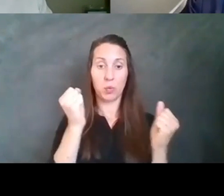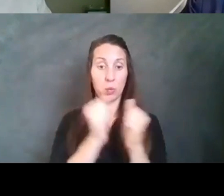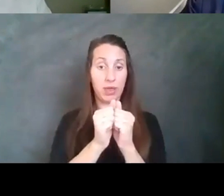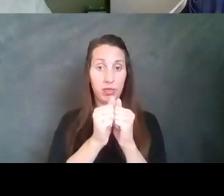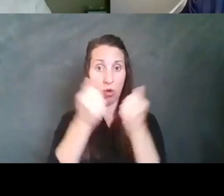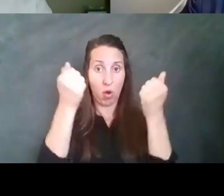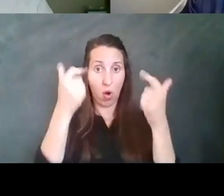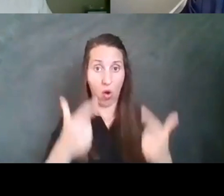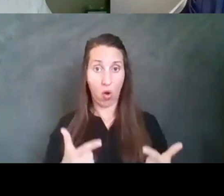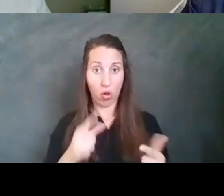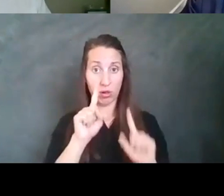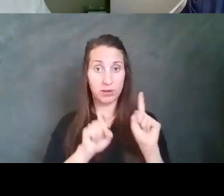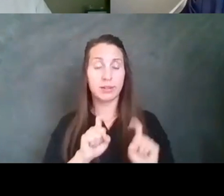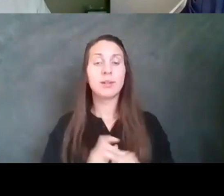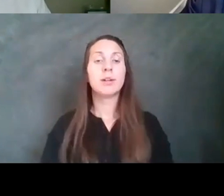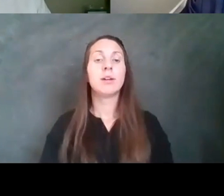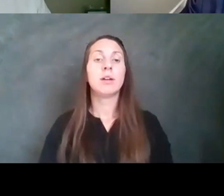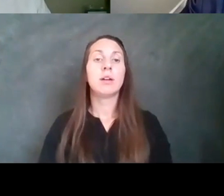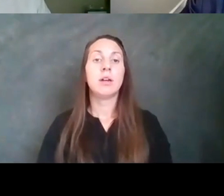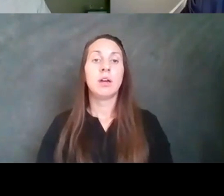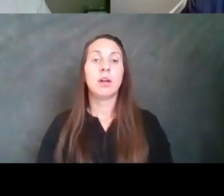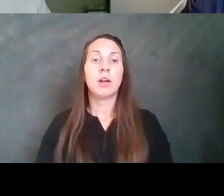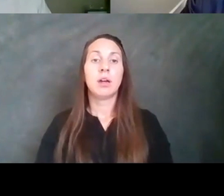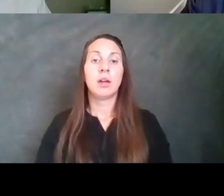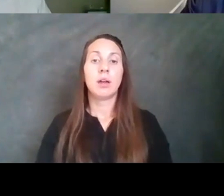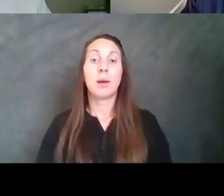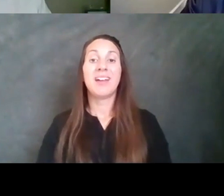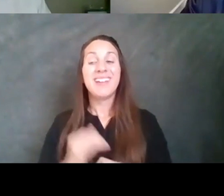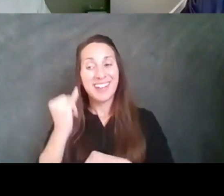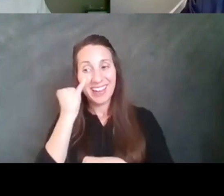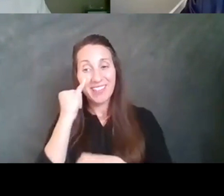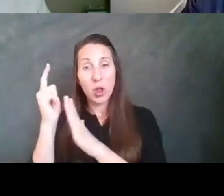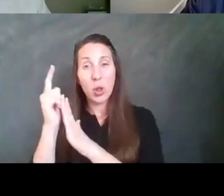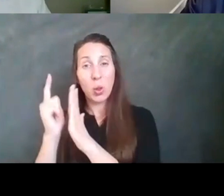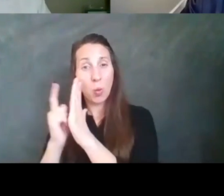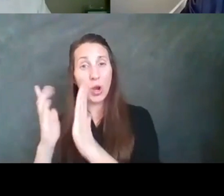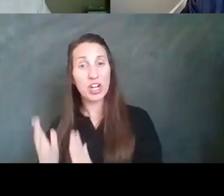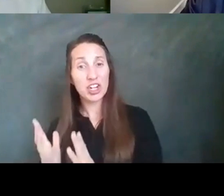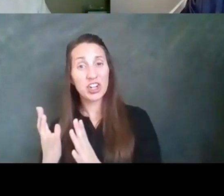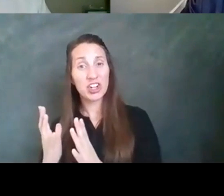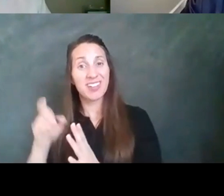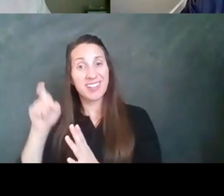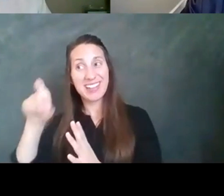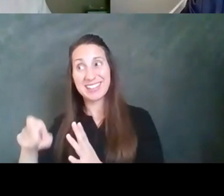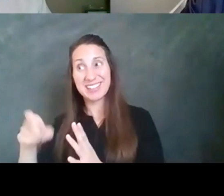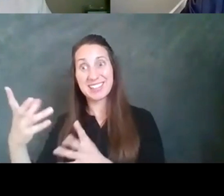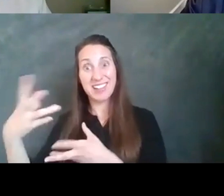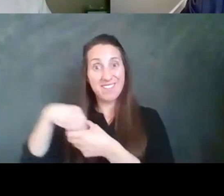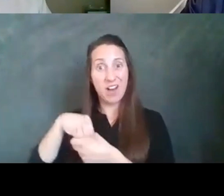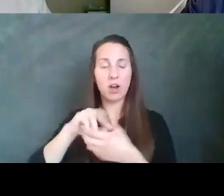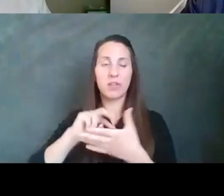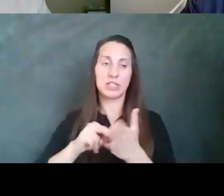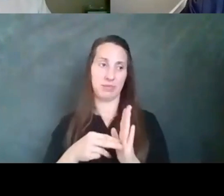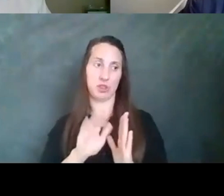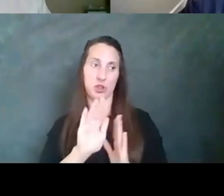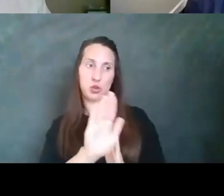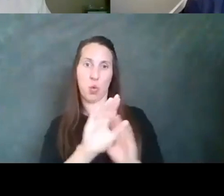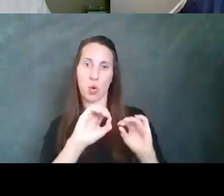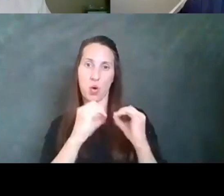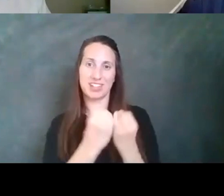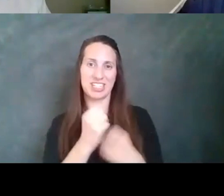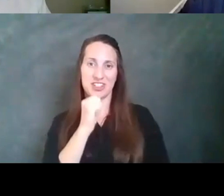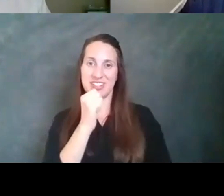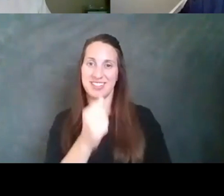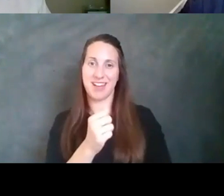time a lawyer's gotten involved, it means that you're not where you want to be as an organization, that where you want to